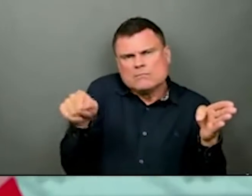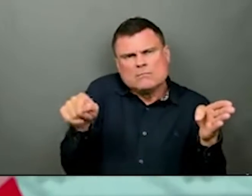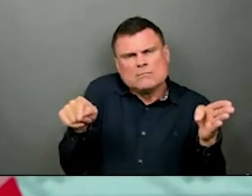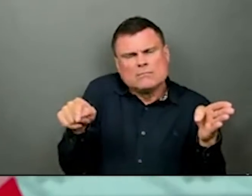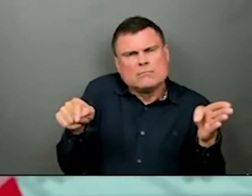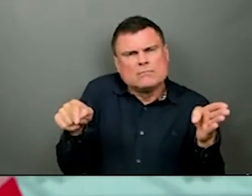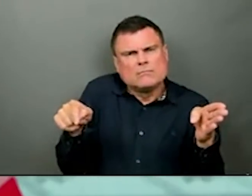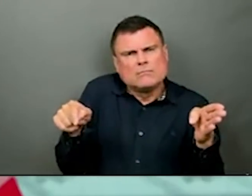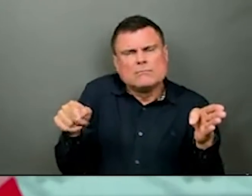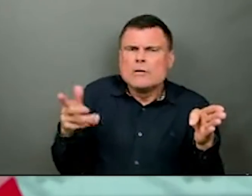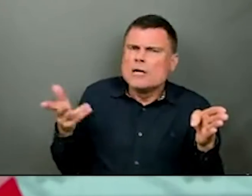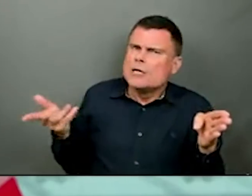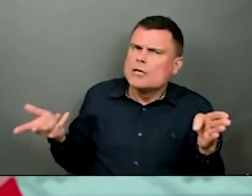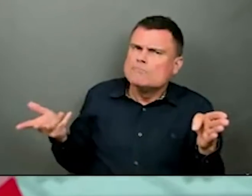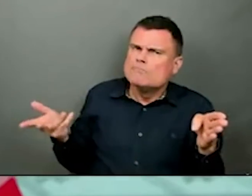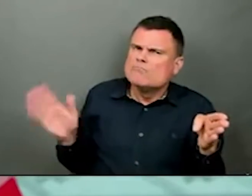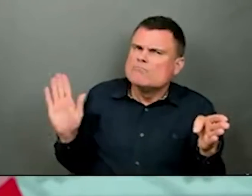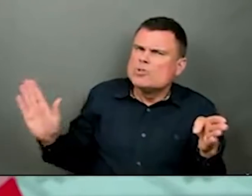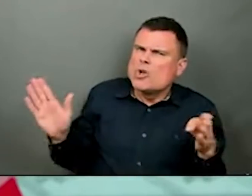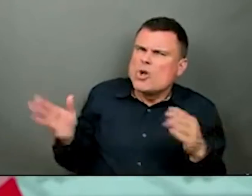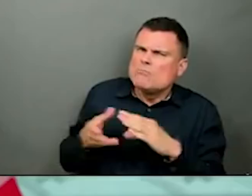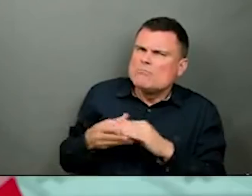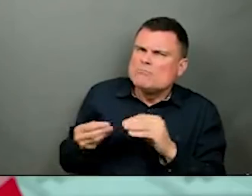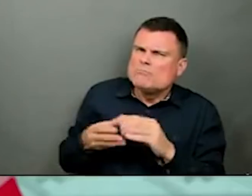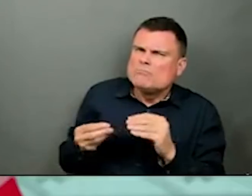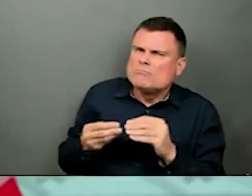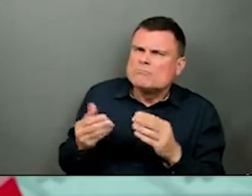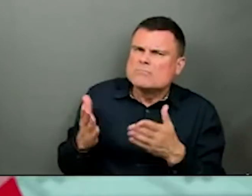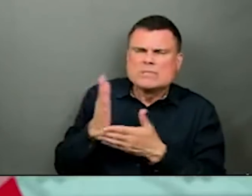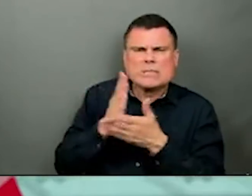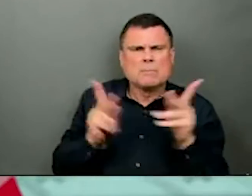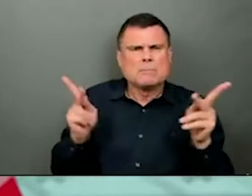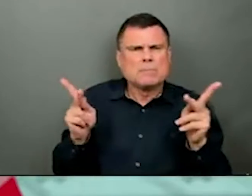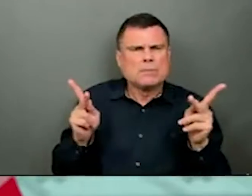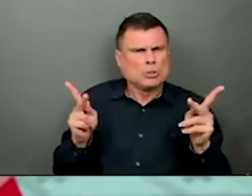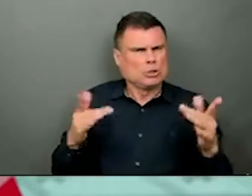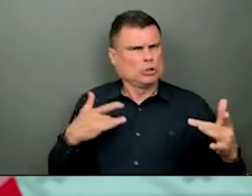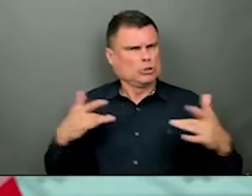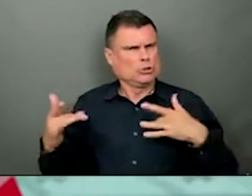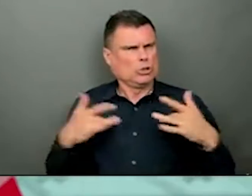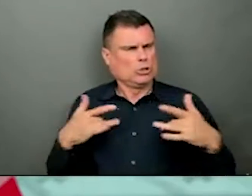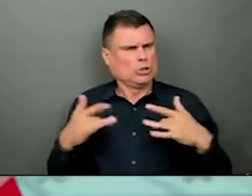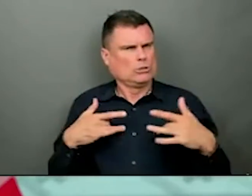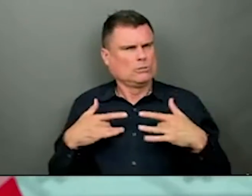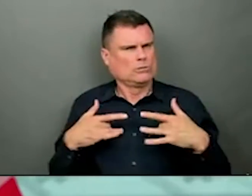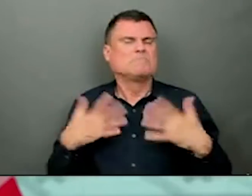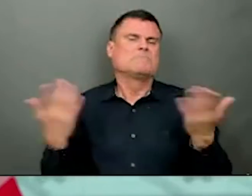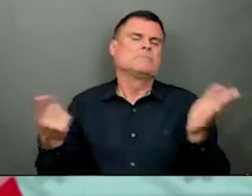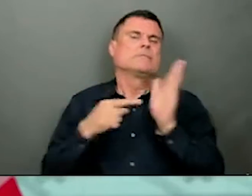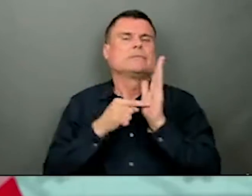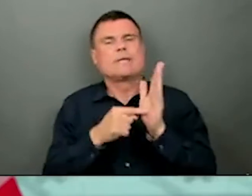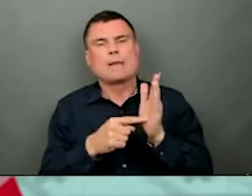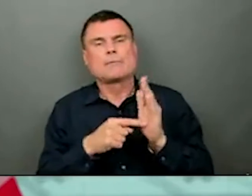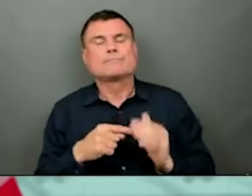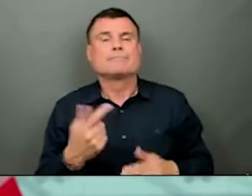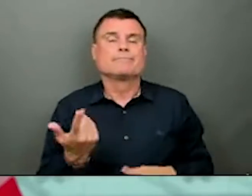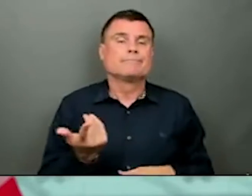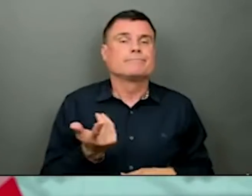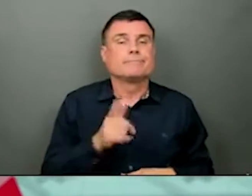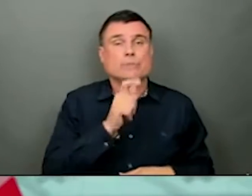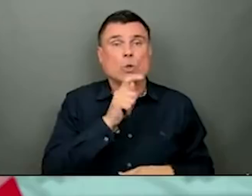variants. And of course, there's individuals who are going through chemotherapy or who are concerned about the 4-month delay